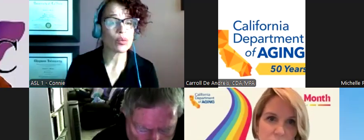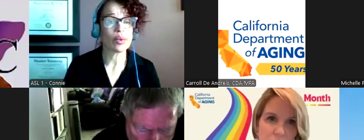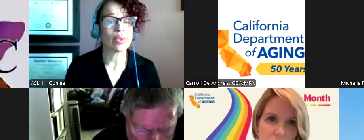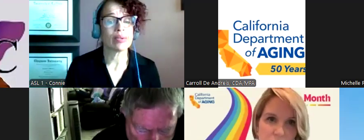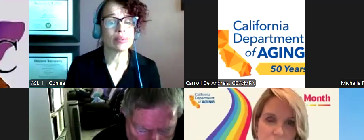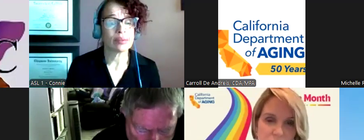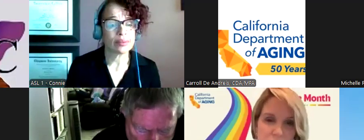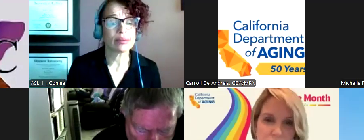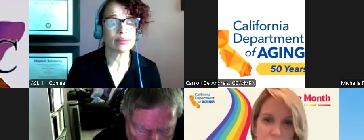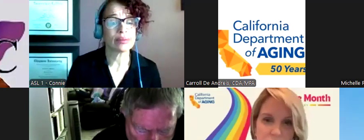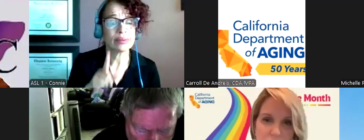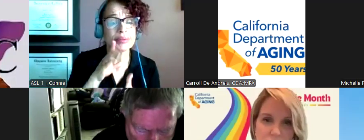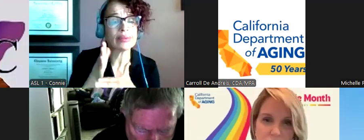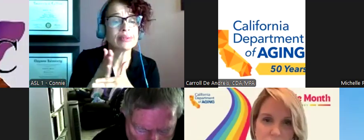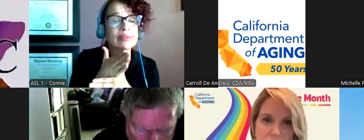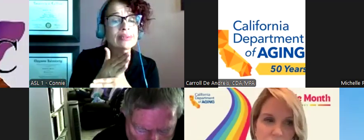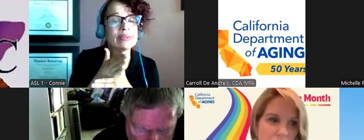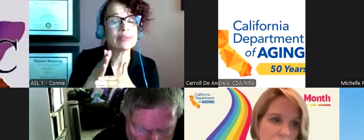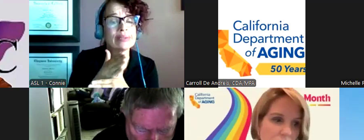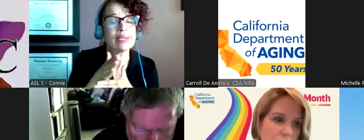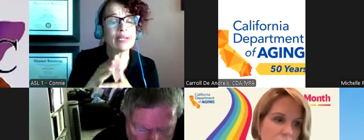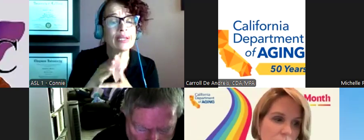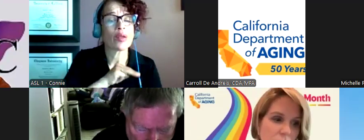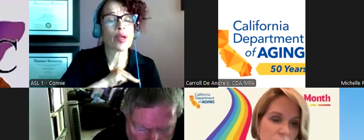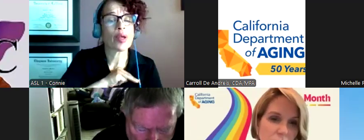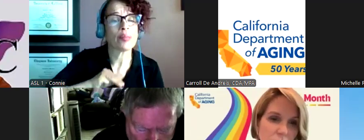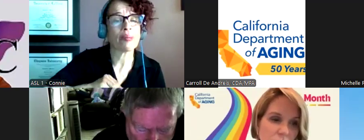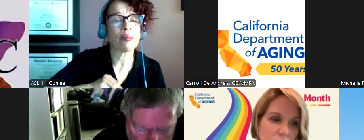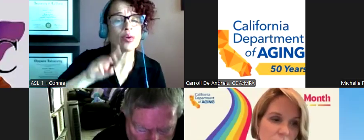But this is a sharing time among the DACLAC members.